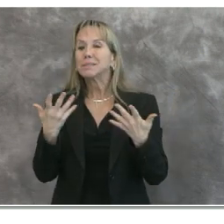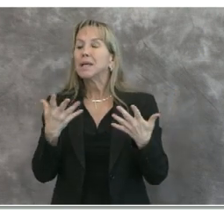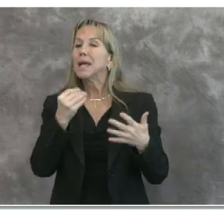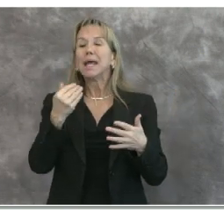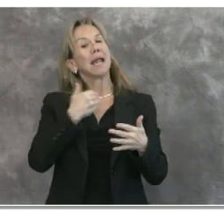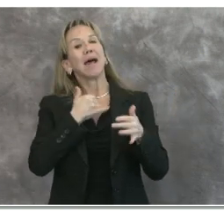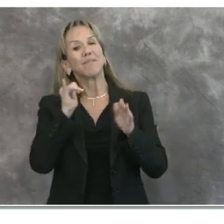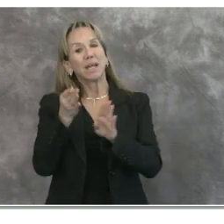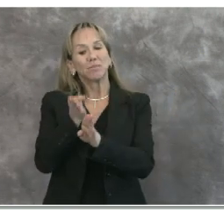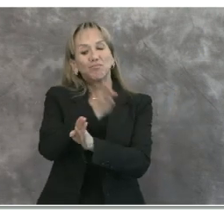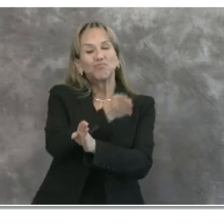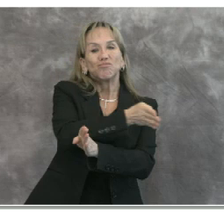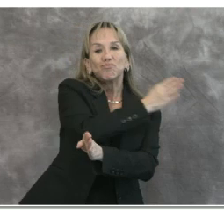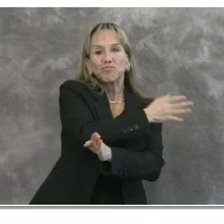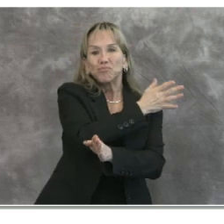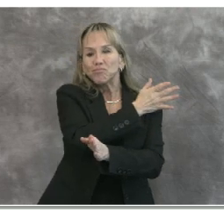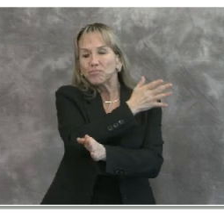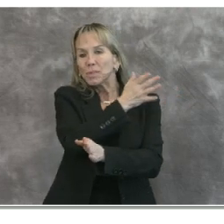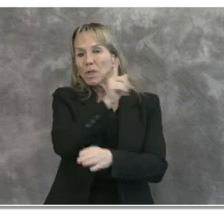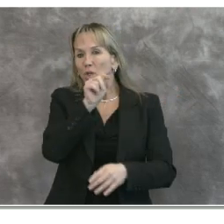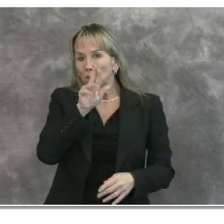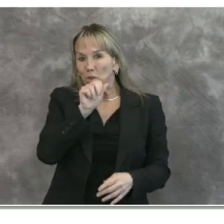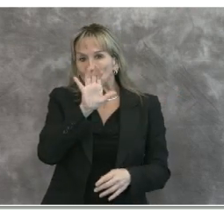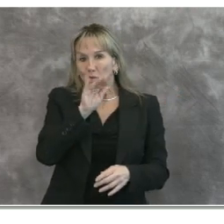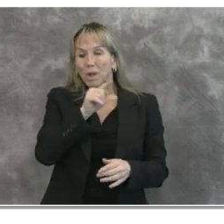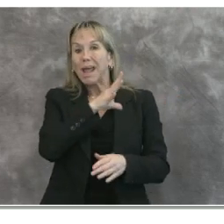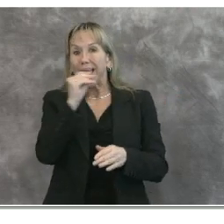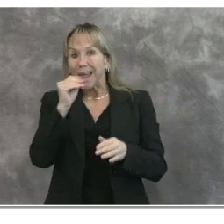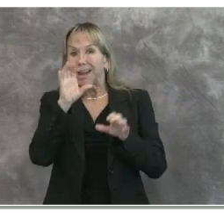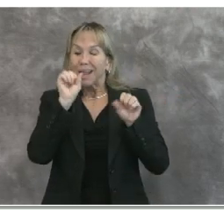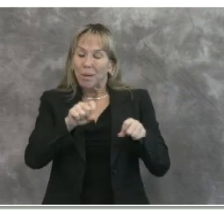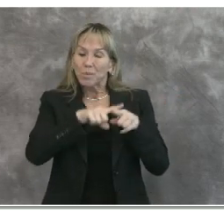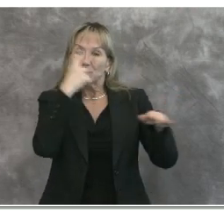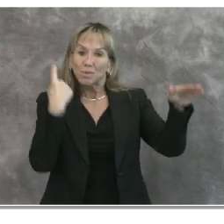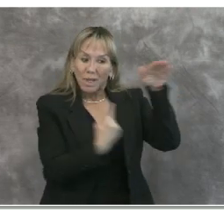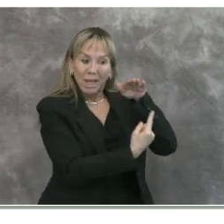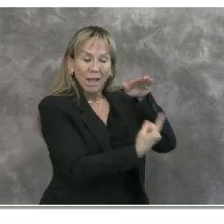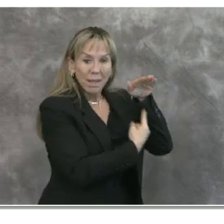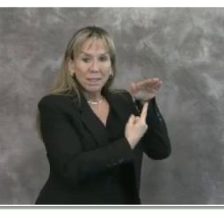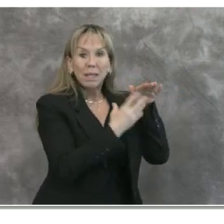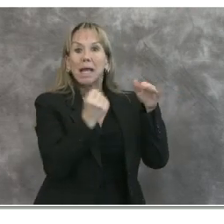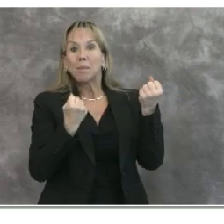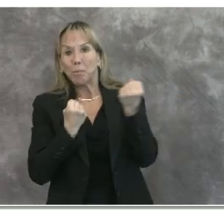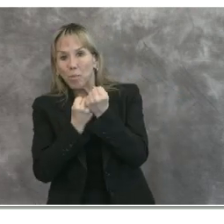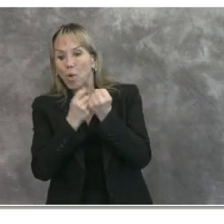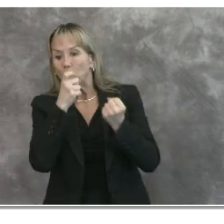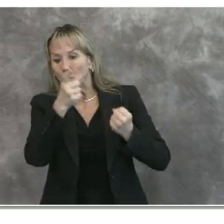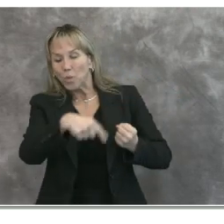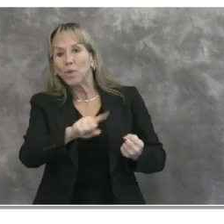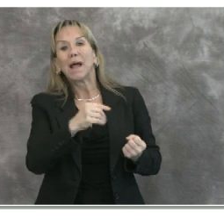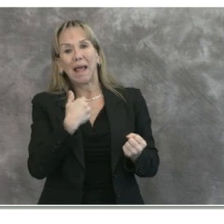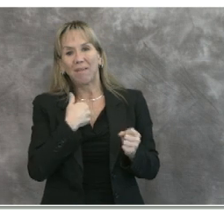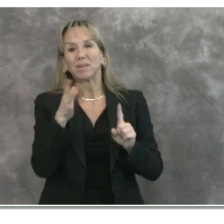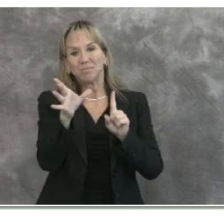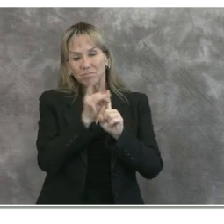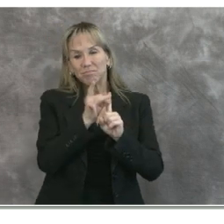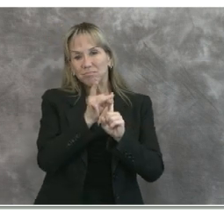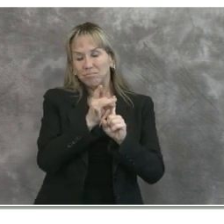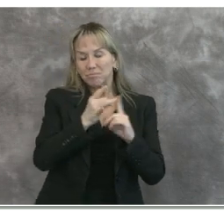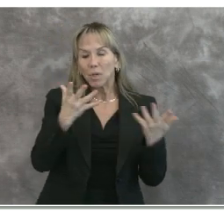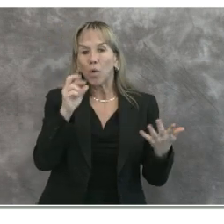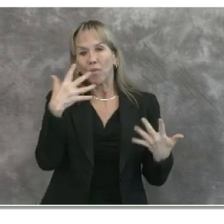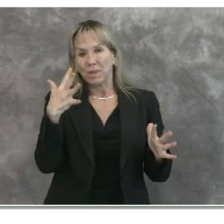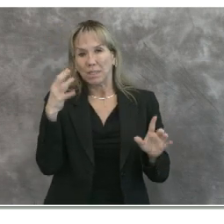contact tracing, and isolation, and supporting those individuals who are positive for COVID-19 or have